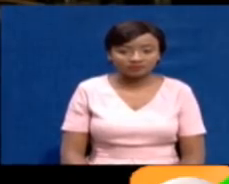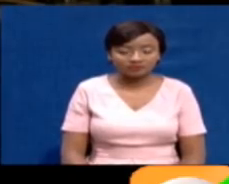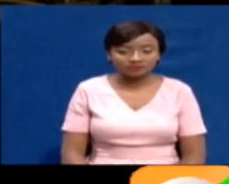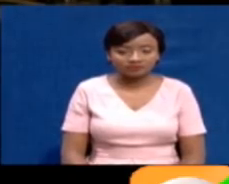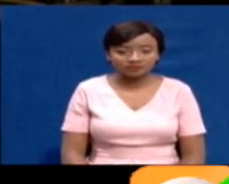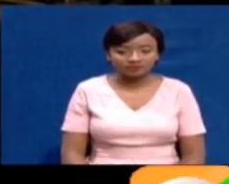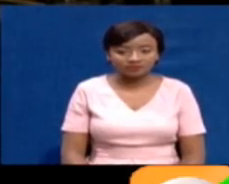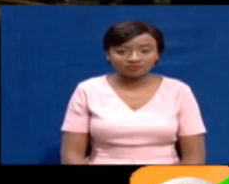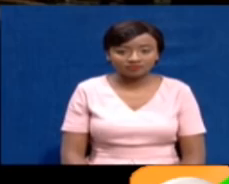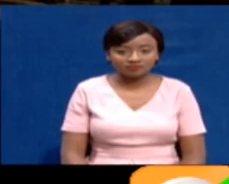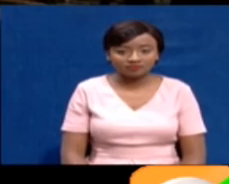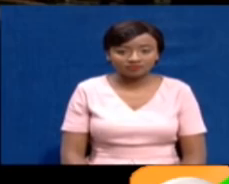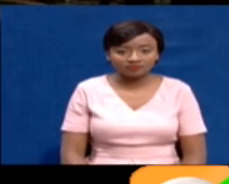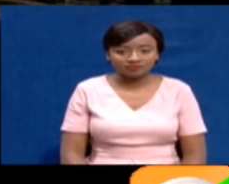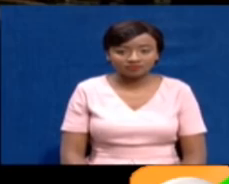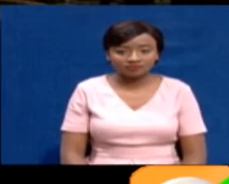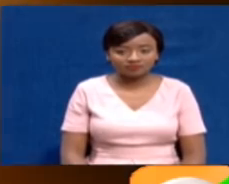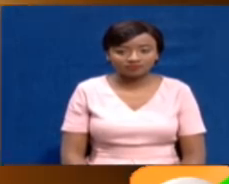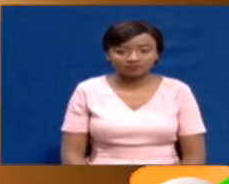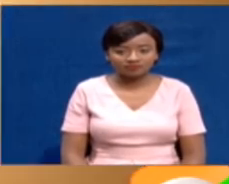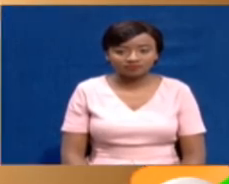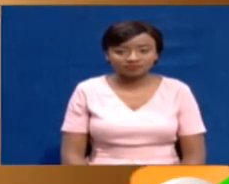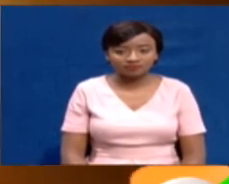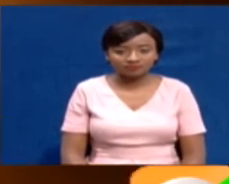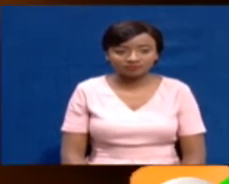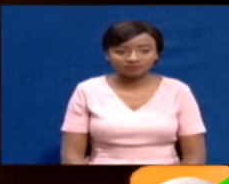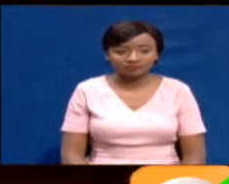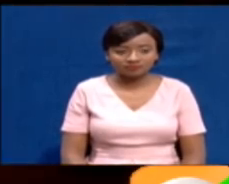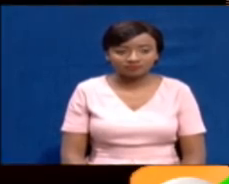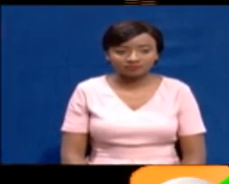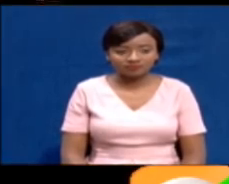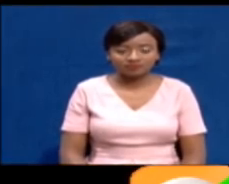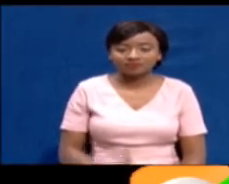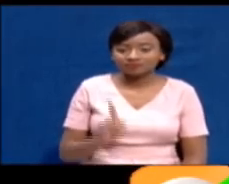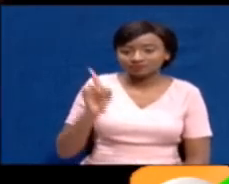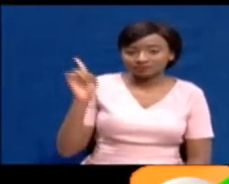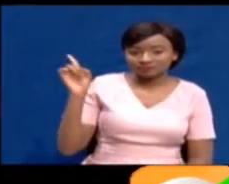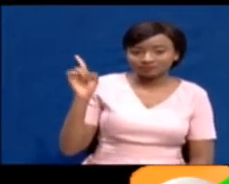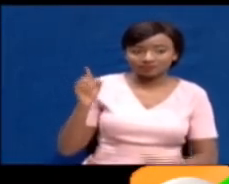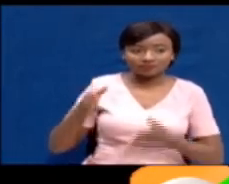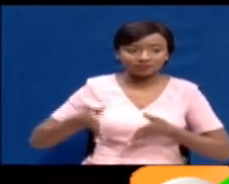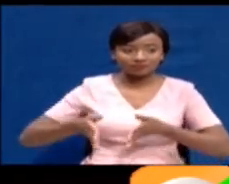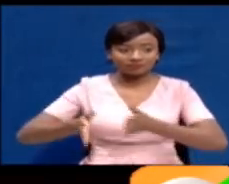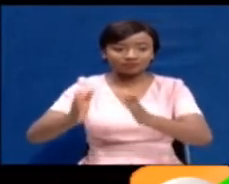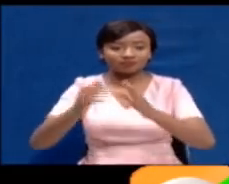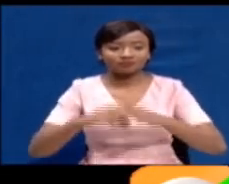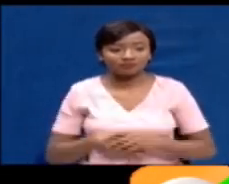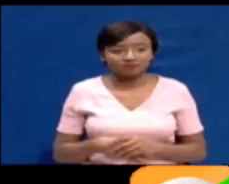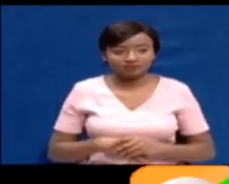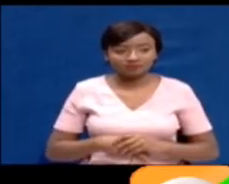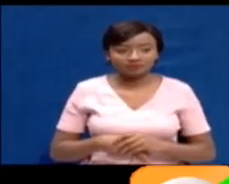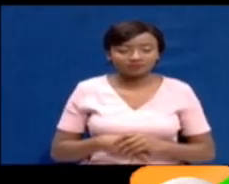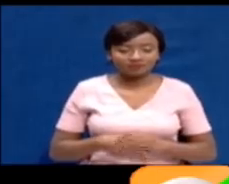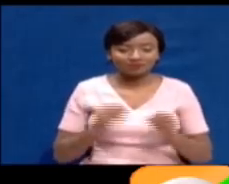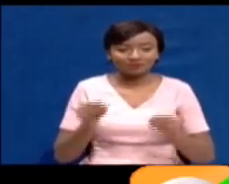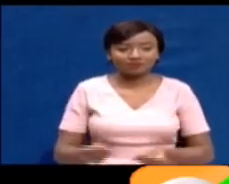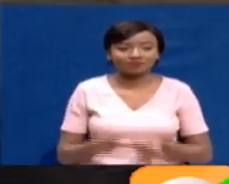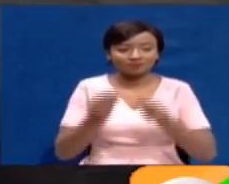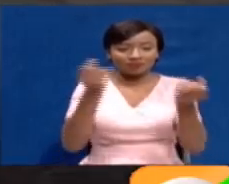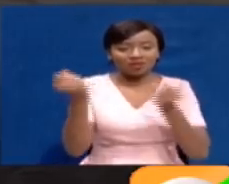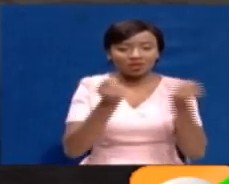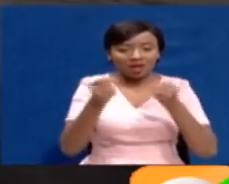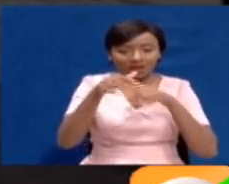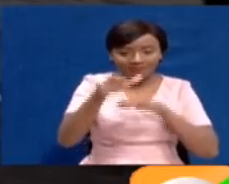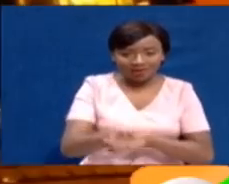Ronald Ngala Street in the heart of Kenya's capital. Edges of the street usually provide parking and stages